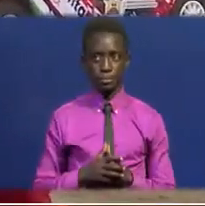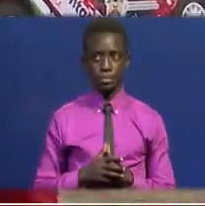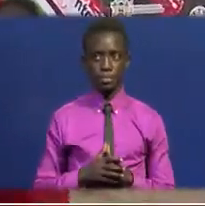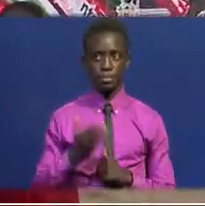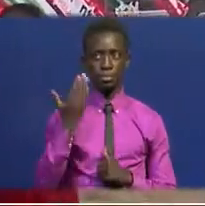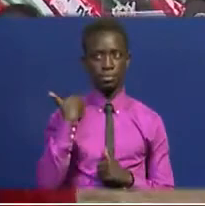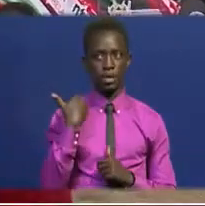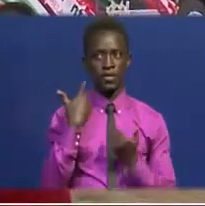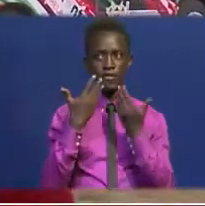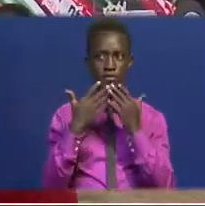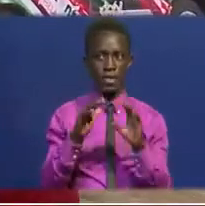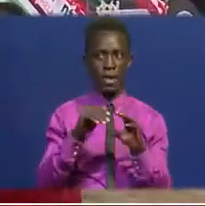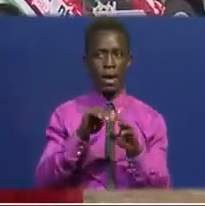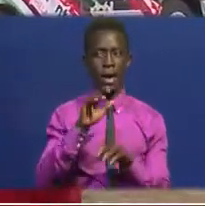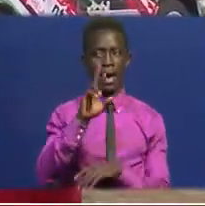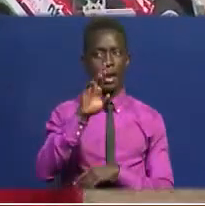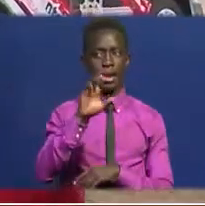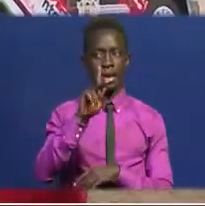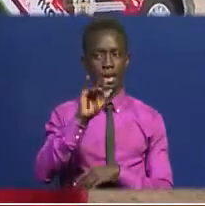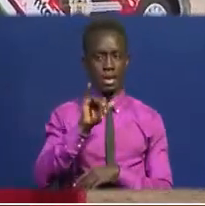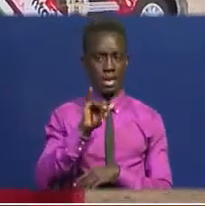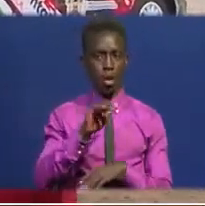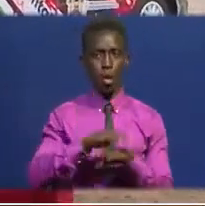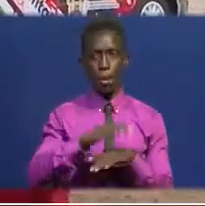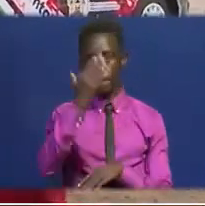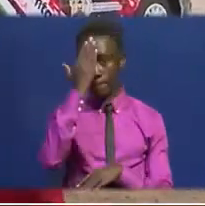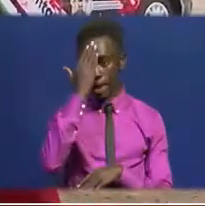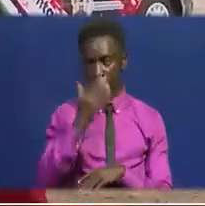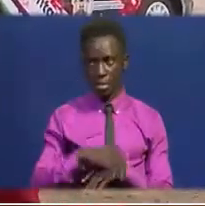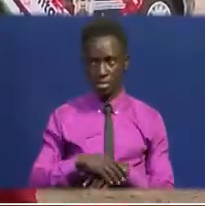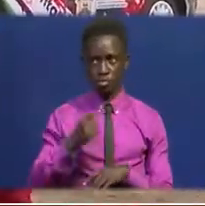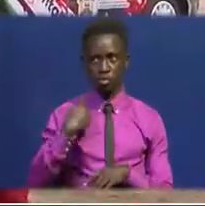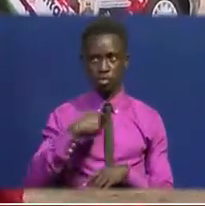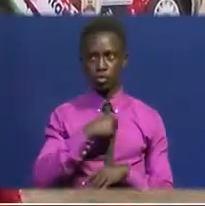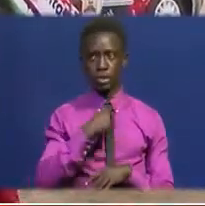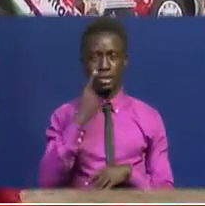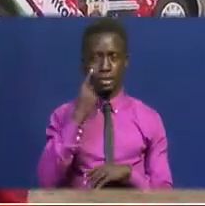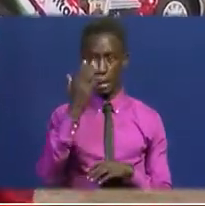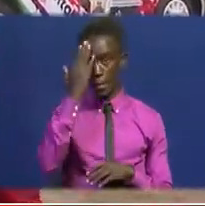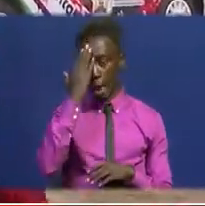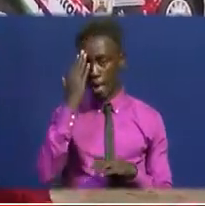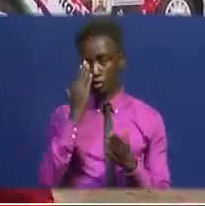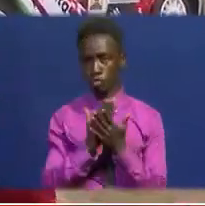Recce on the first day of Recce Monday. It had rained all Sunday night.